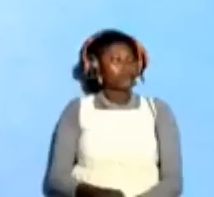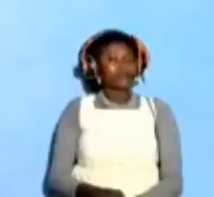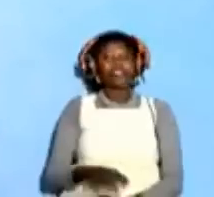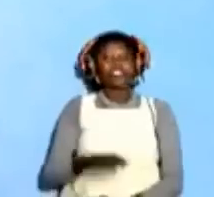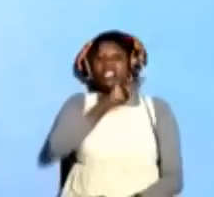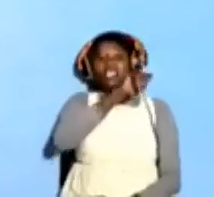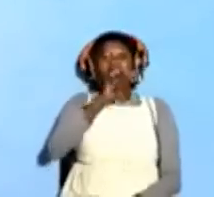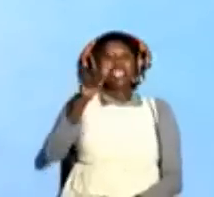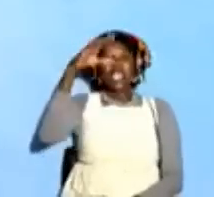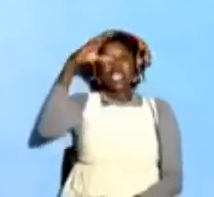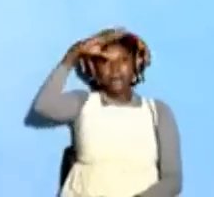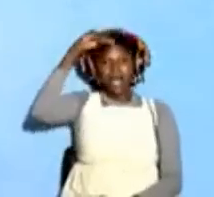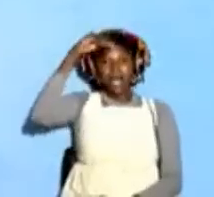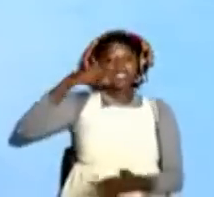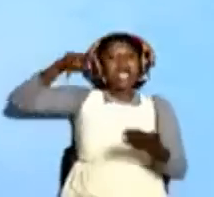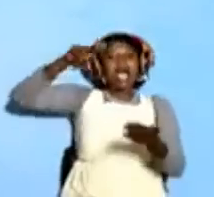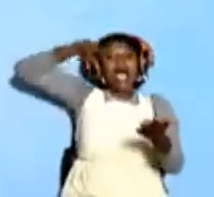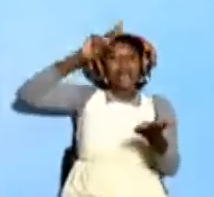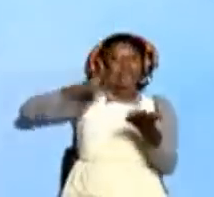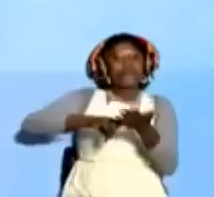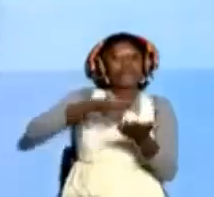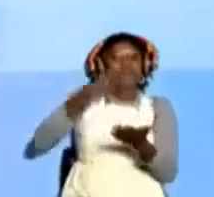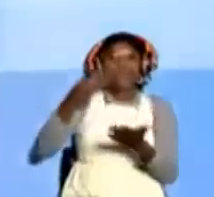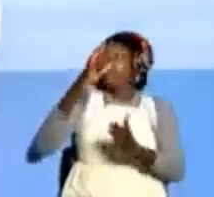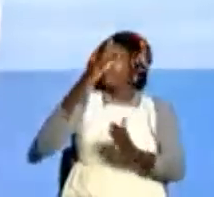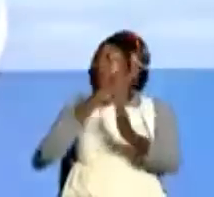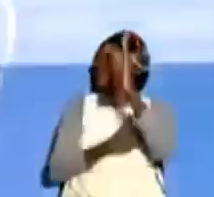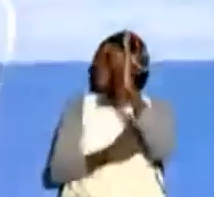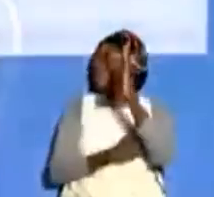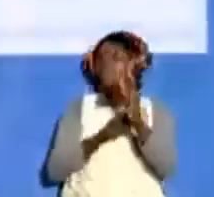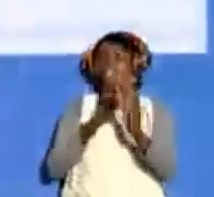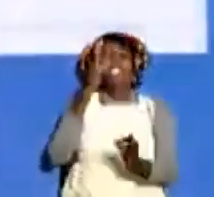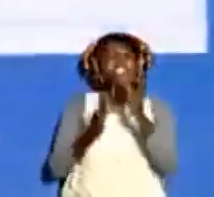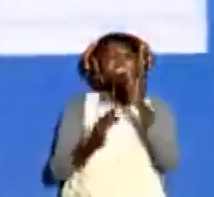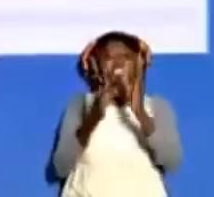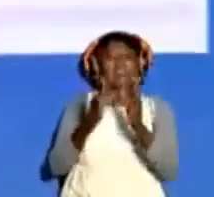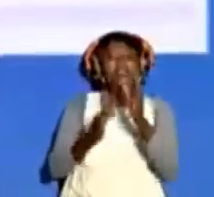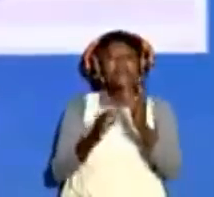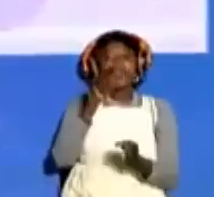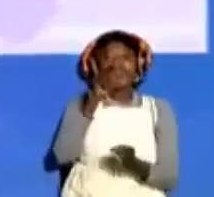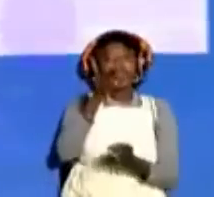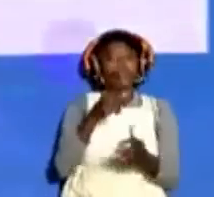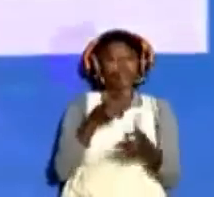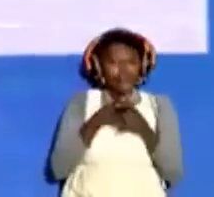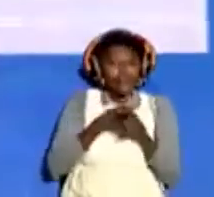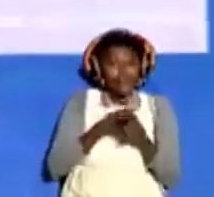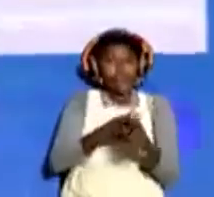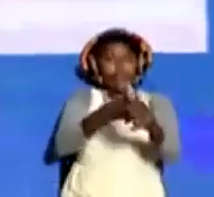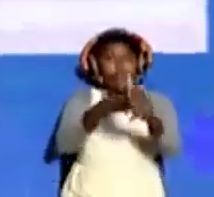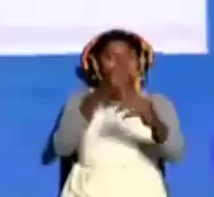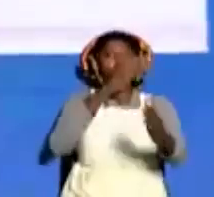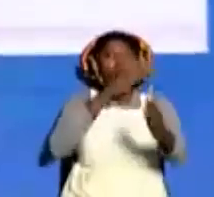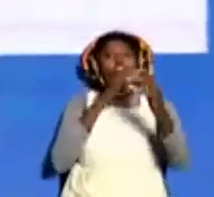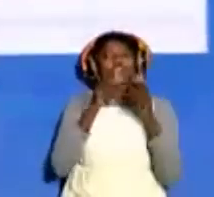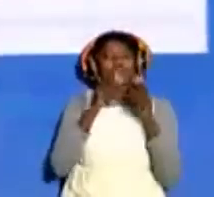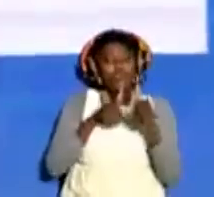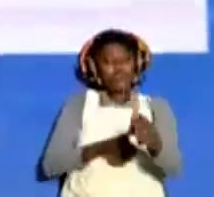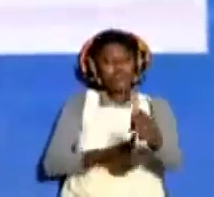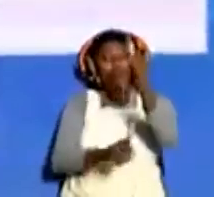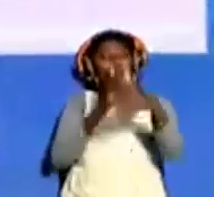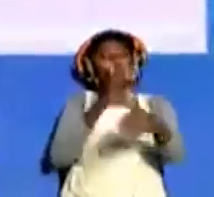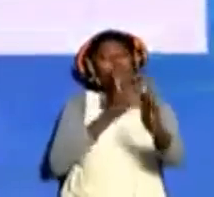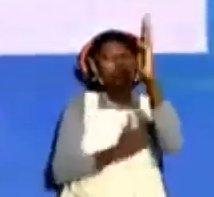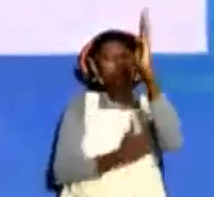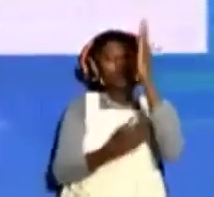A man approved of God. So if you begin to pursue God's approval every day of your